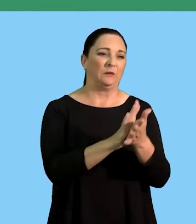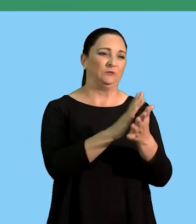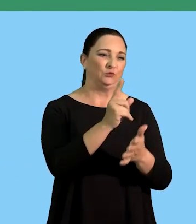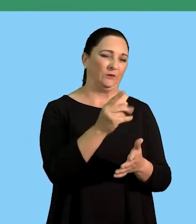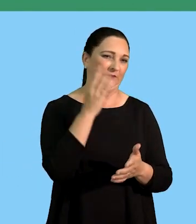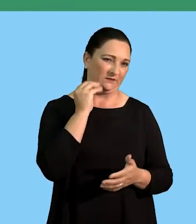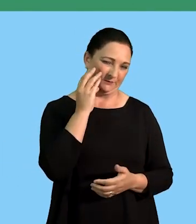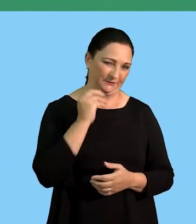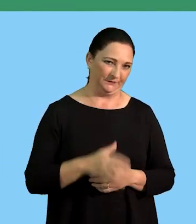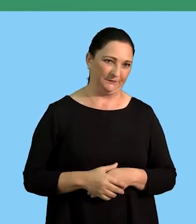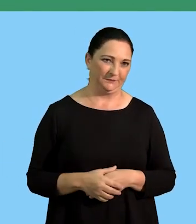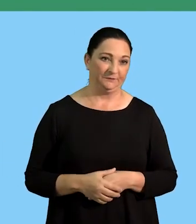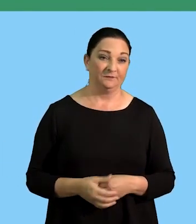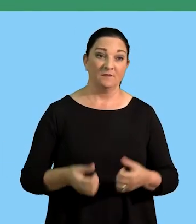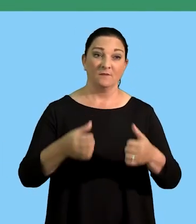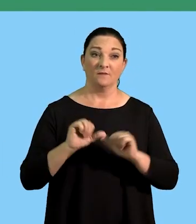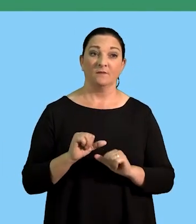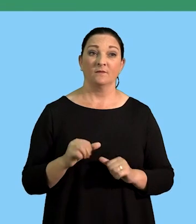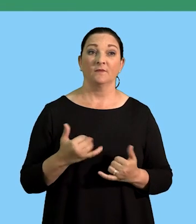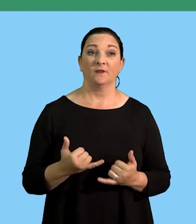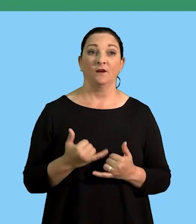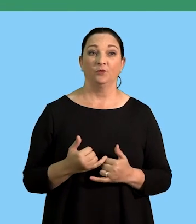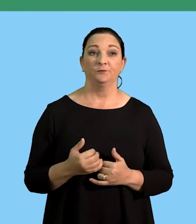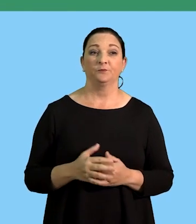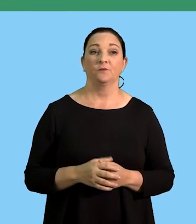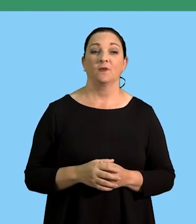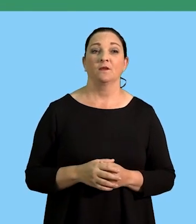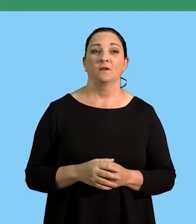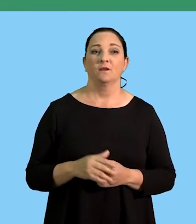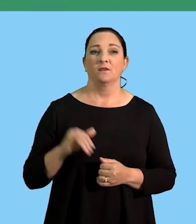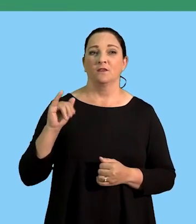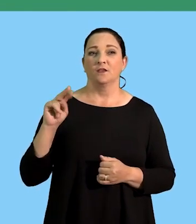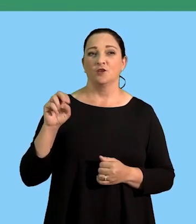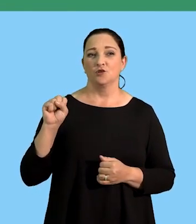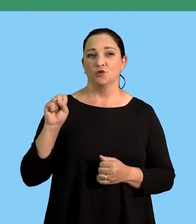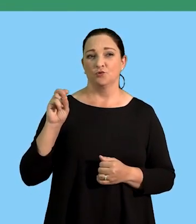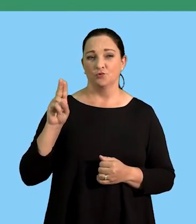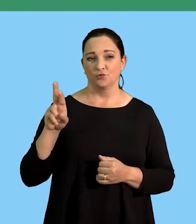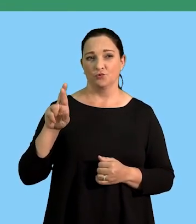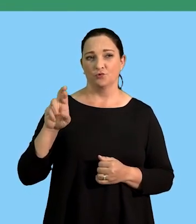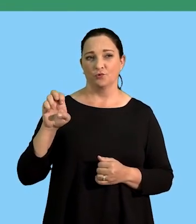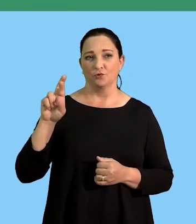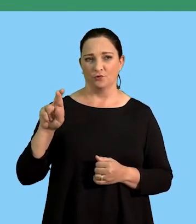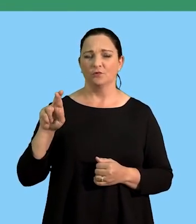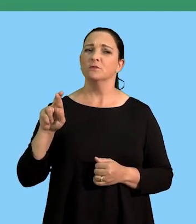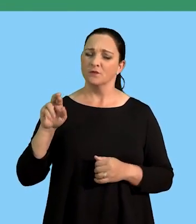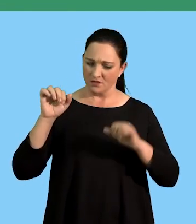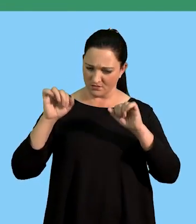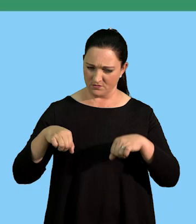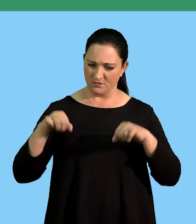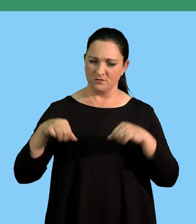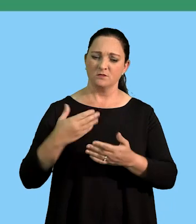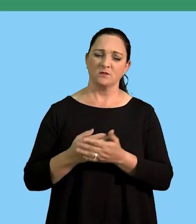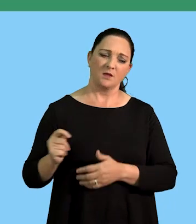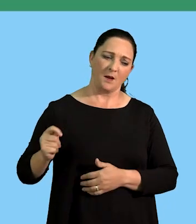that might have occurred. So the insurer with this principle agrees to compensate the insured for